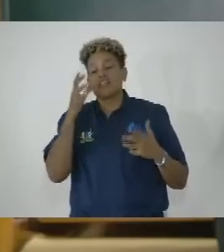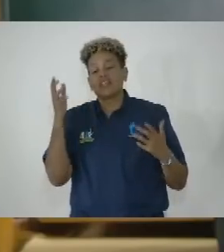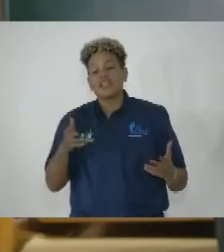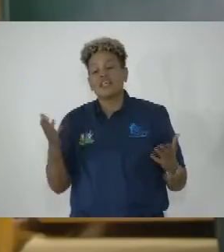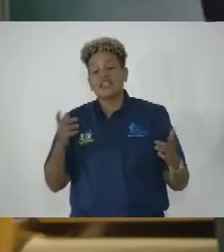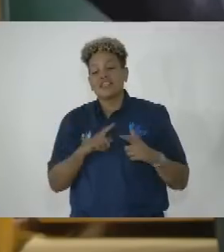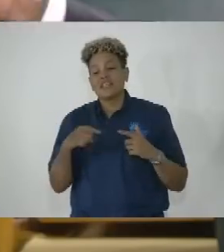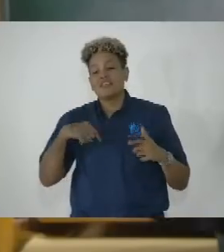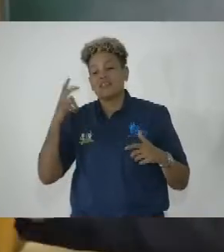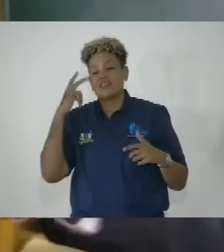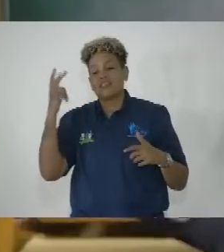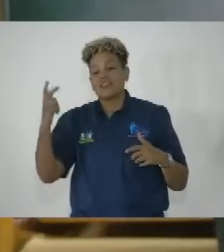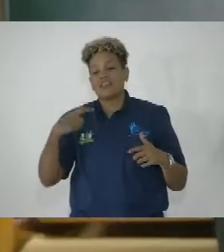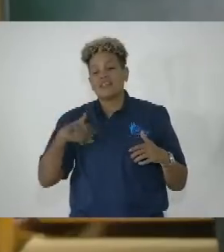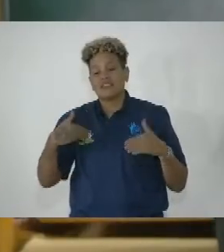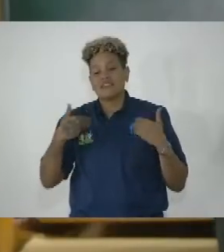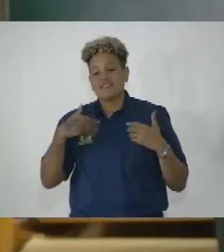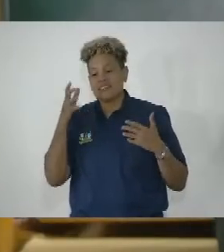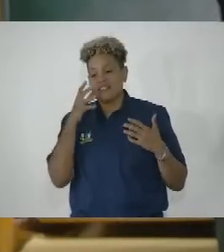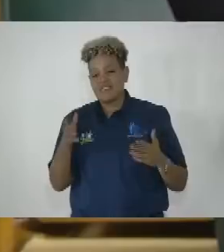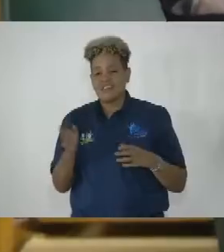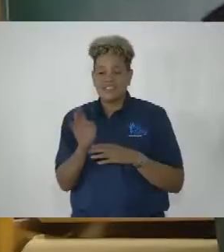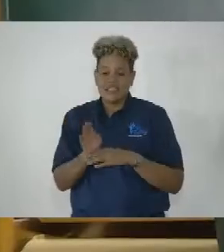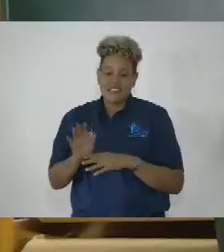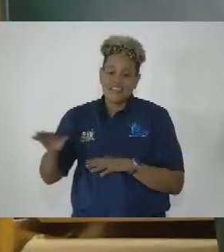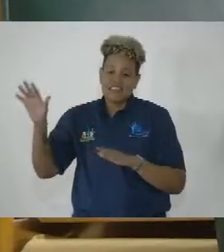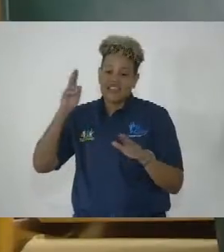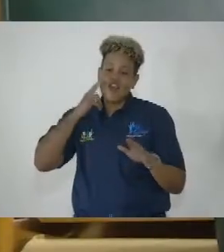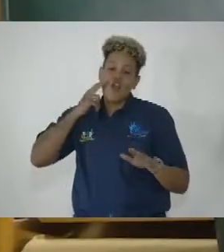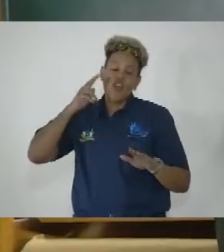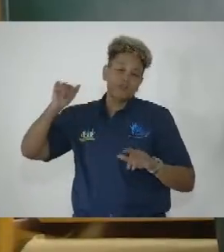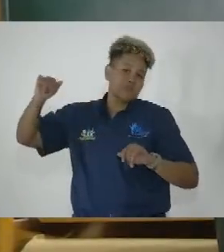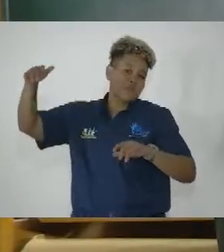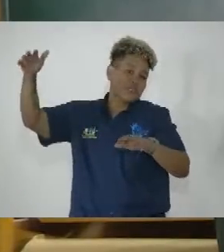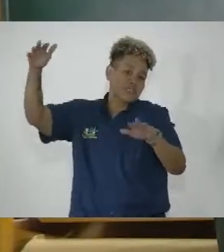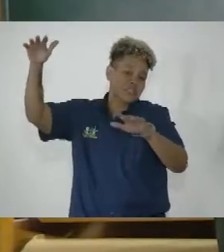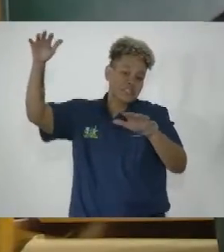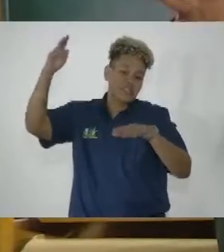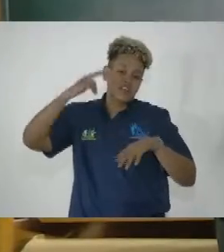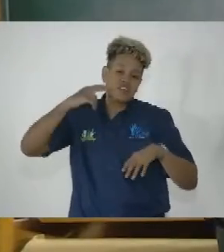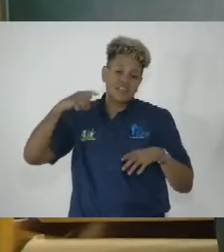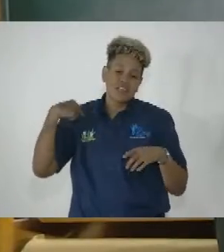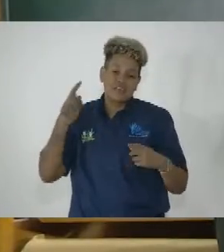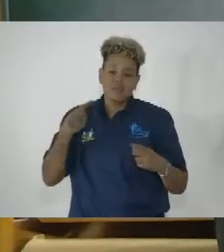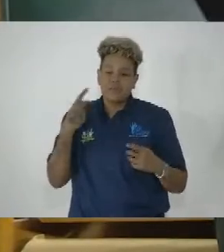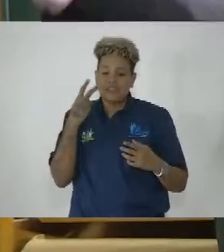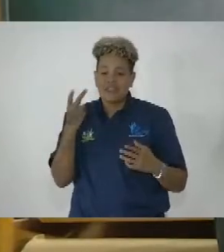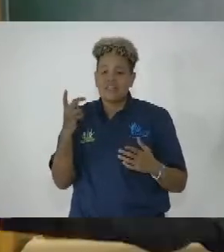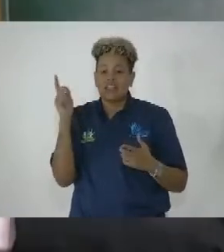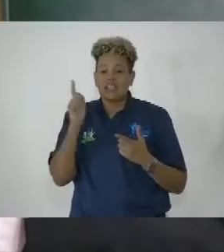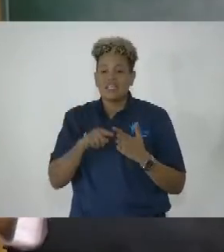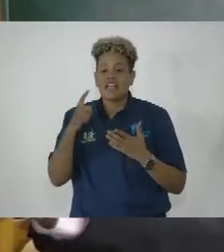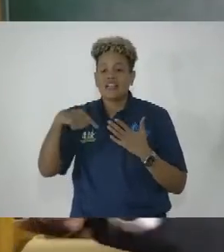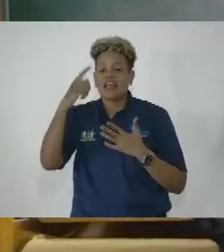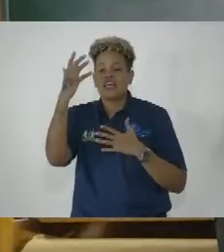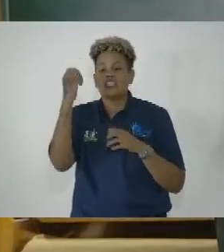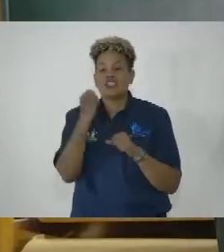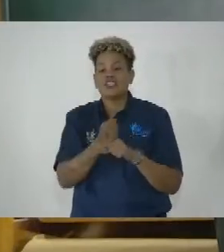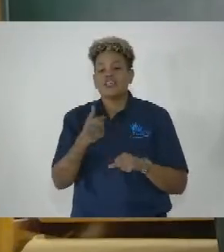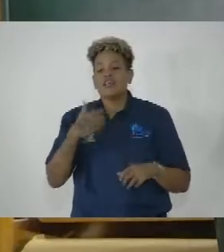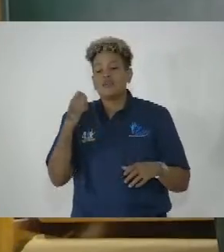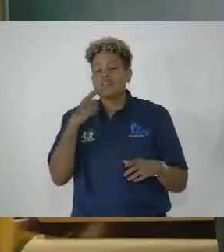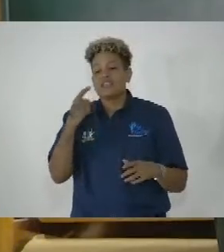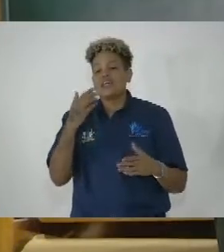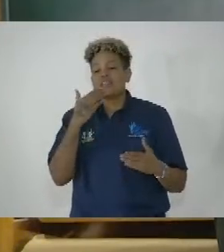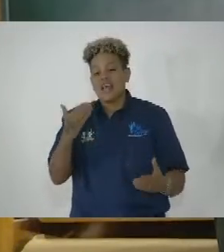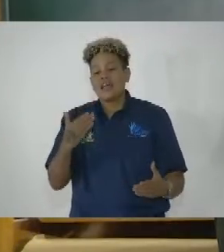since we may not see him, I assume he's honeymooning, but since we may not see him wait till the next year, I would just like